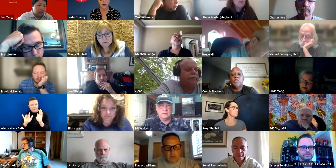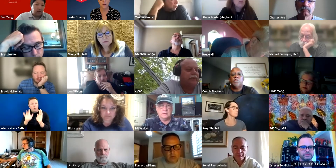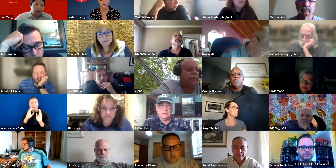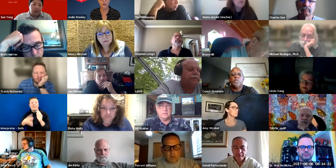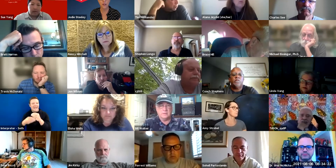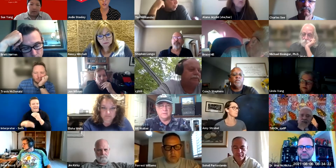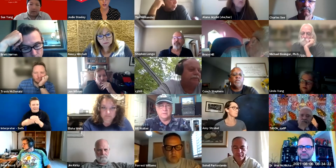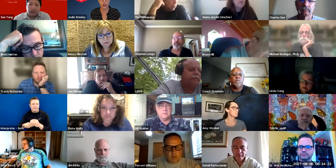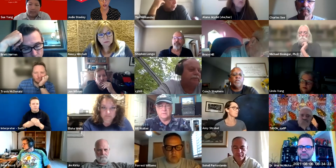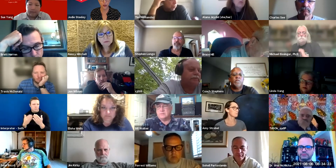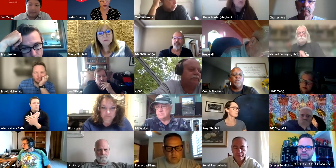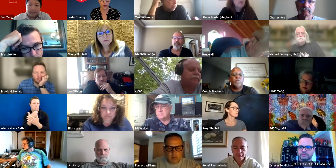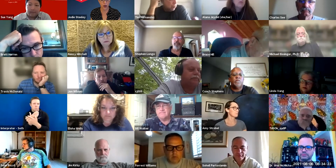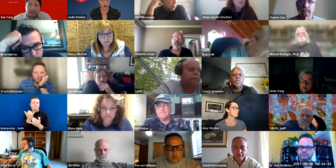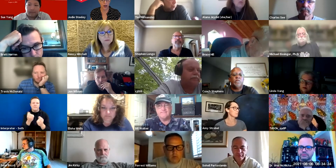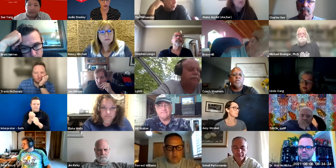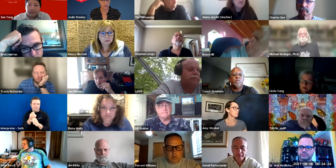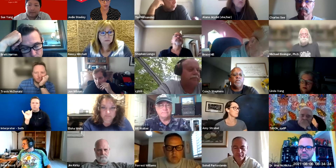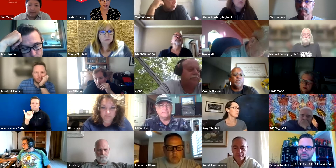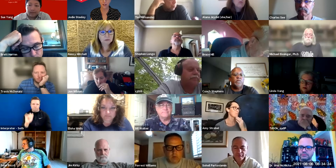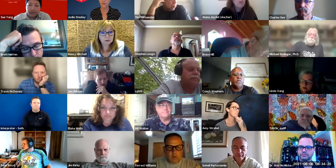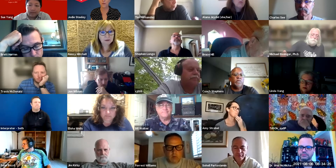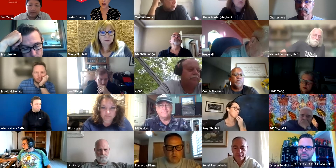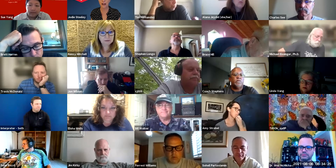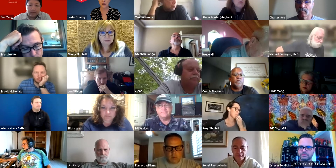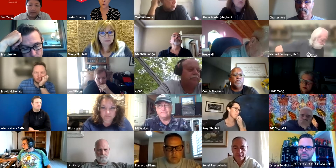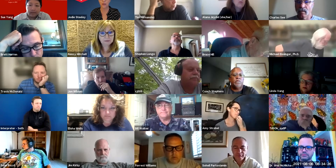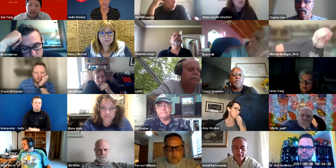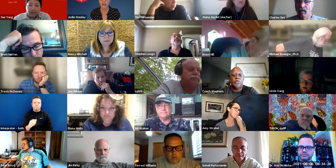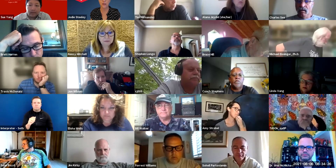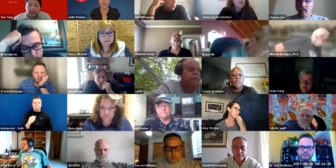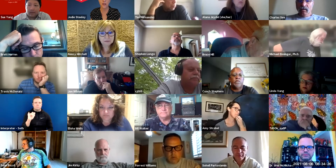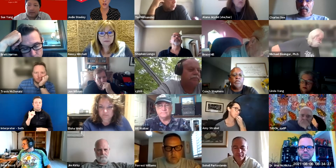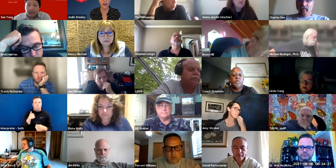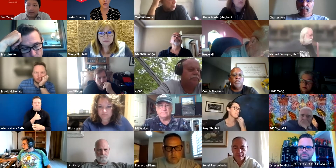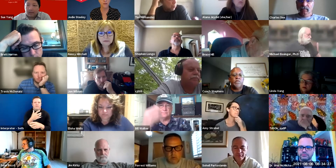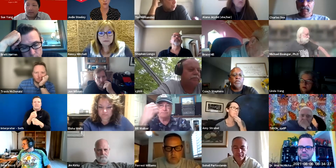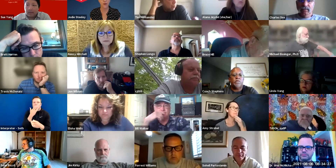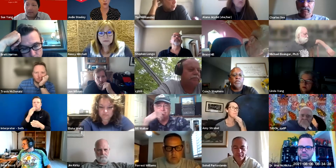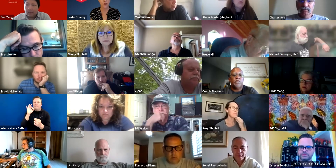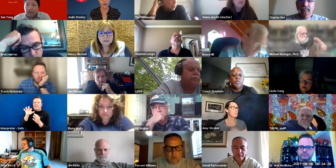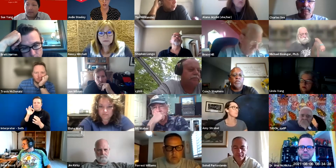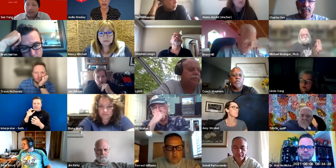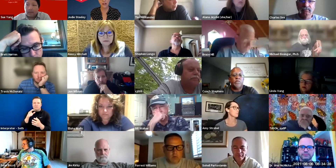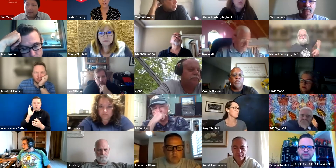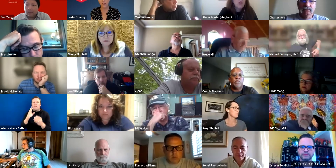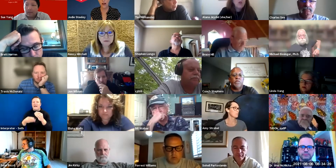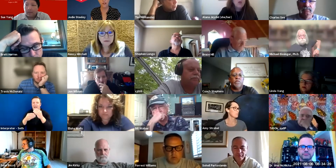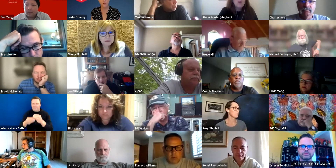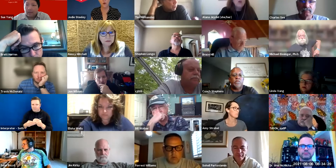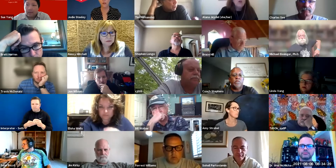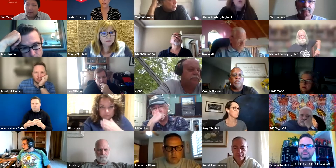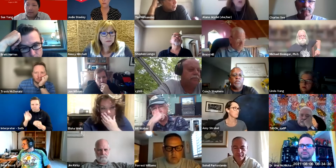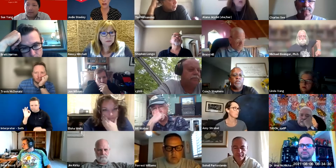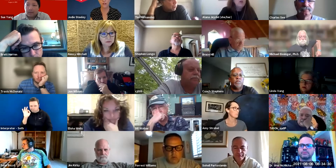workshops this year too, based on feedback that we've received. Okay, awesome. Yeah, and if you have